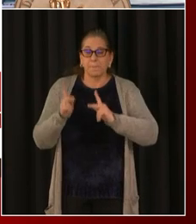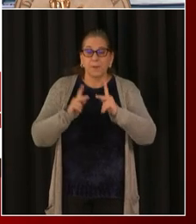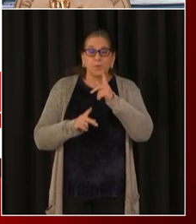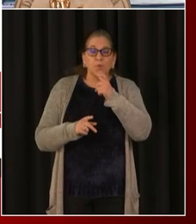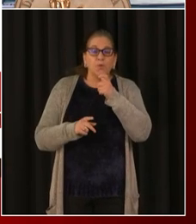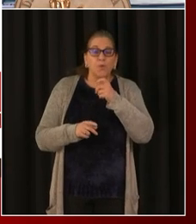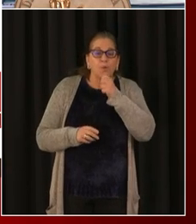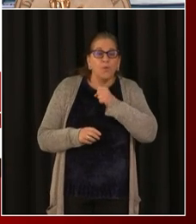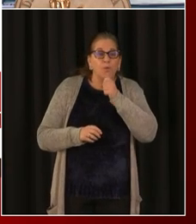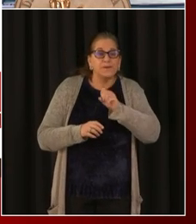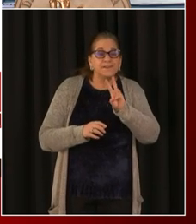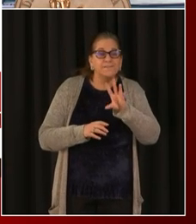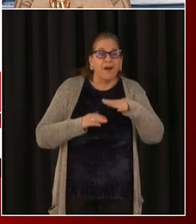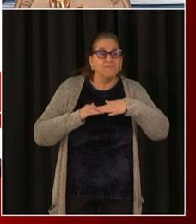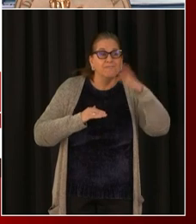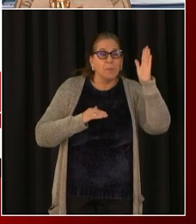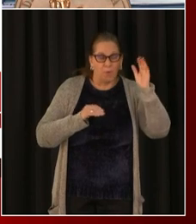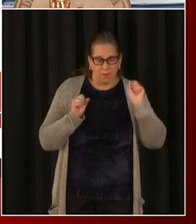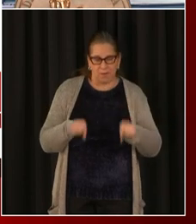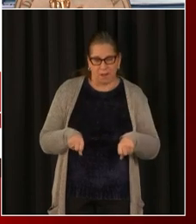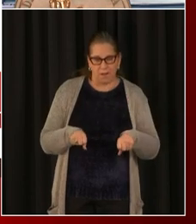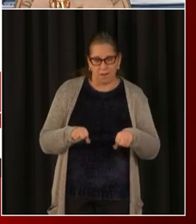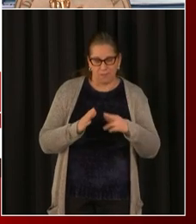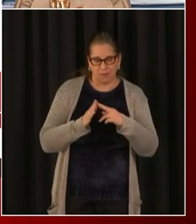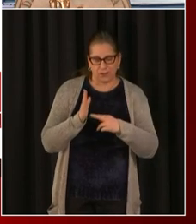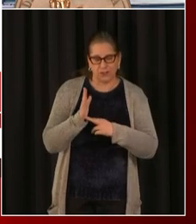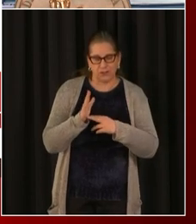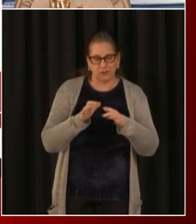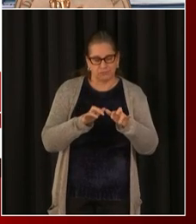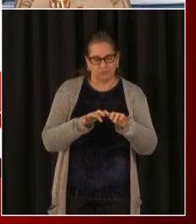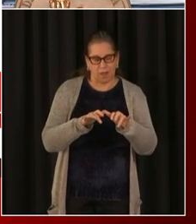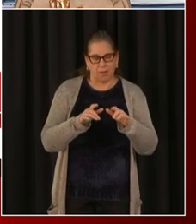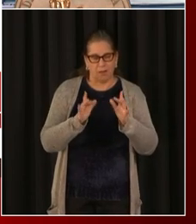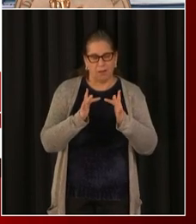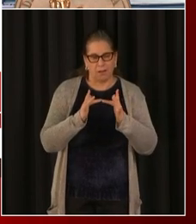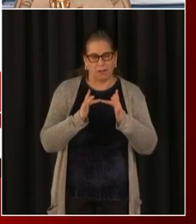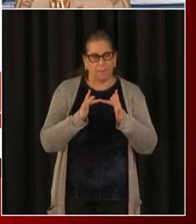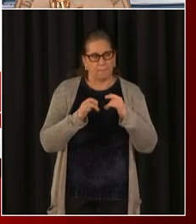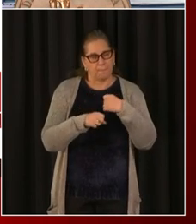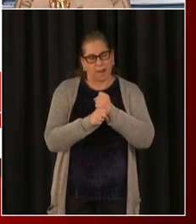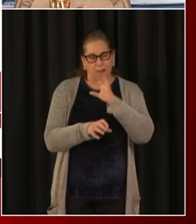an appointment to get the COVID vaccine through